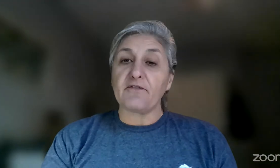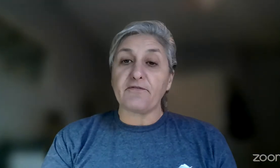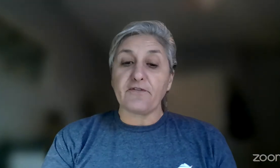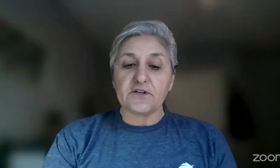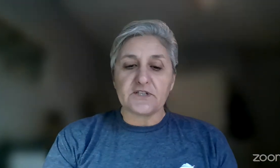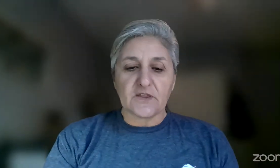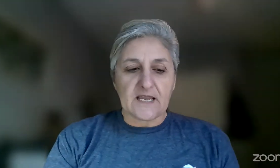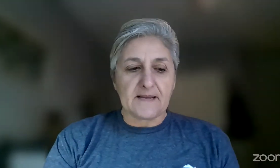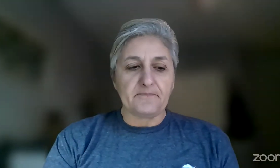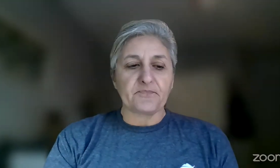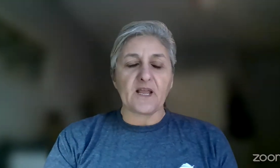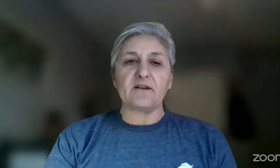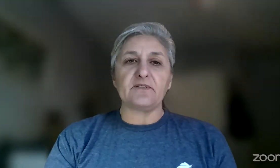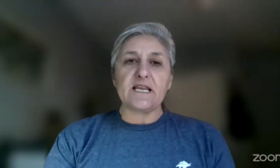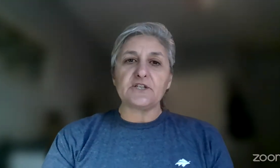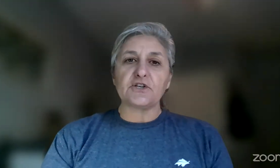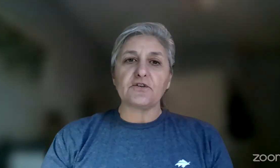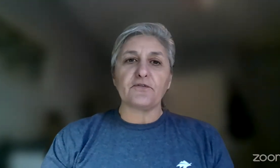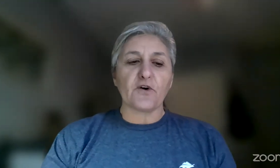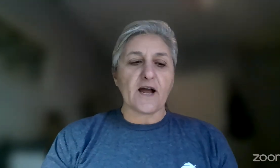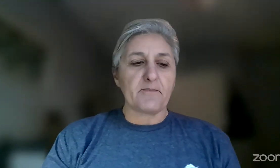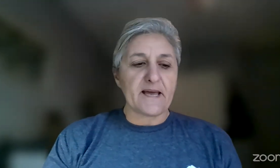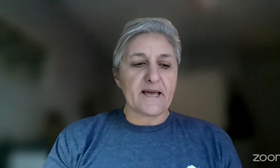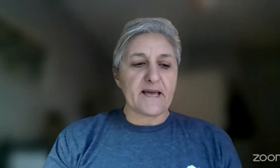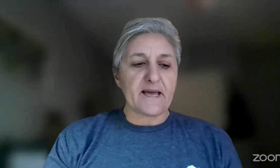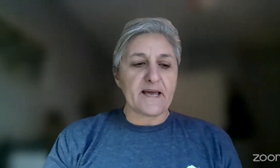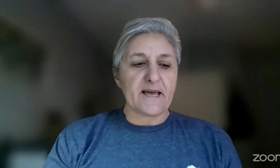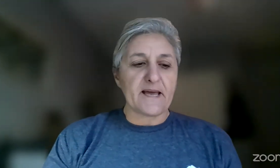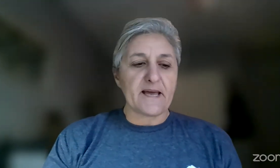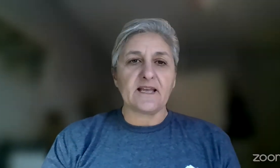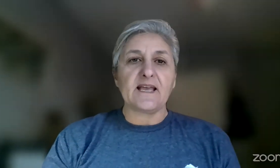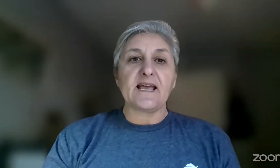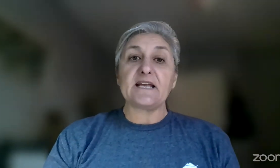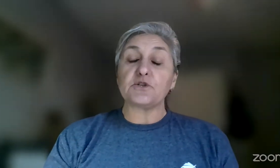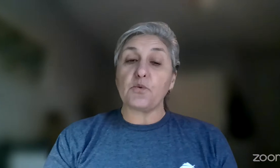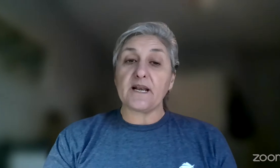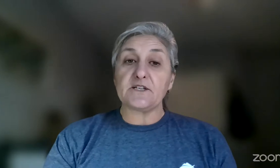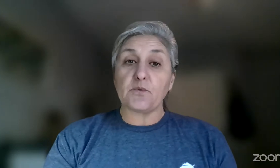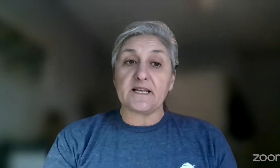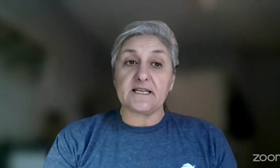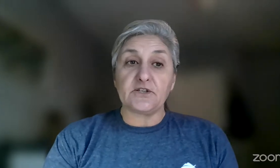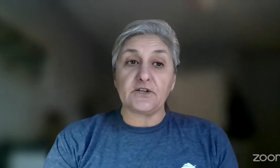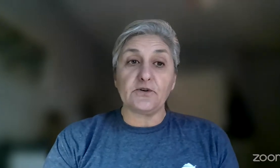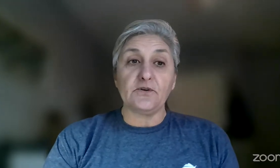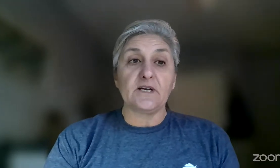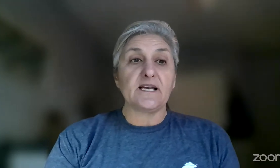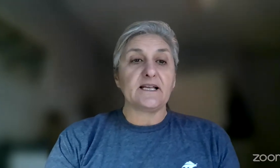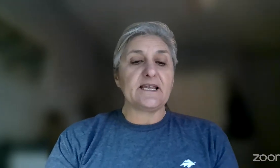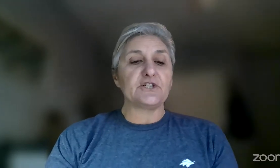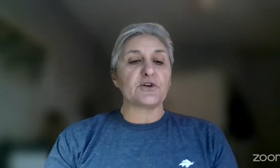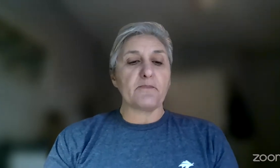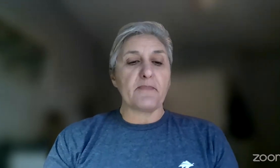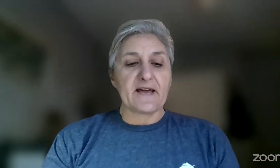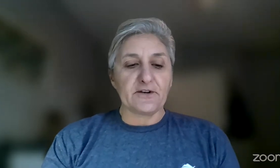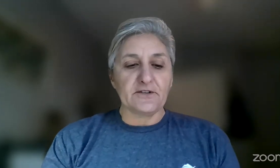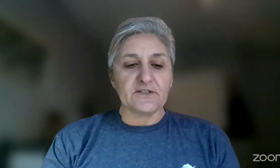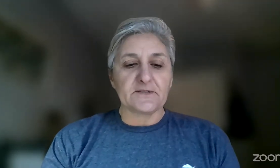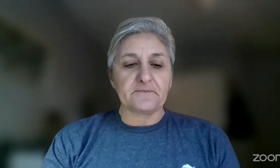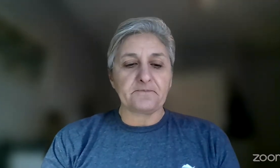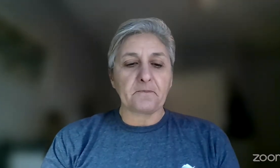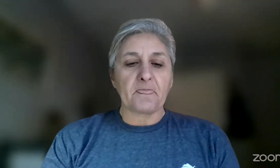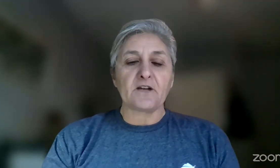Day, with a first theme of Leisure for a Better Life. And 2022, Leisure